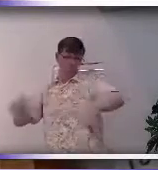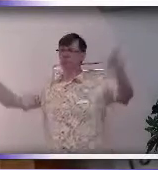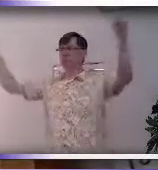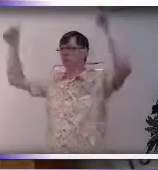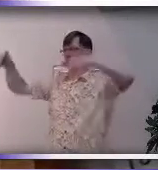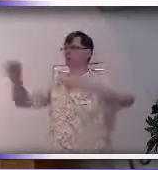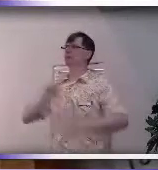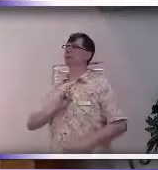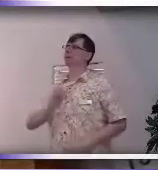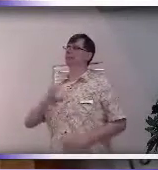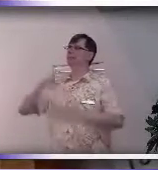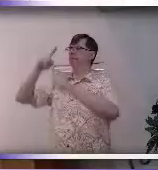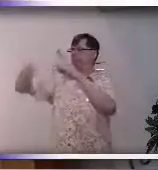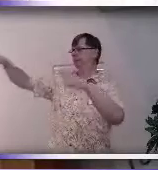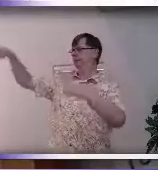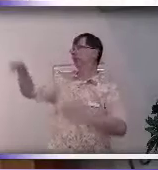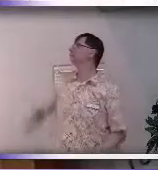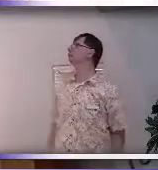right.